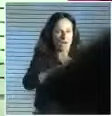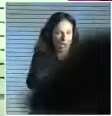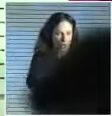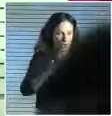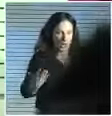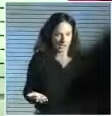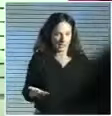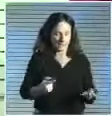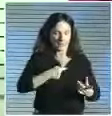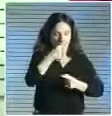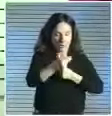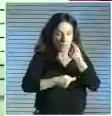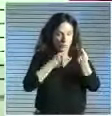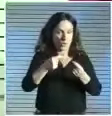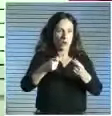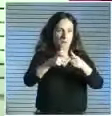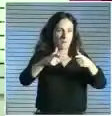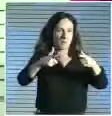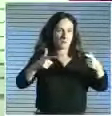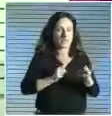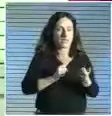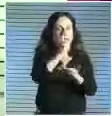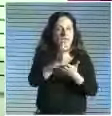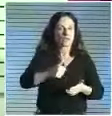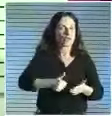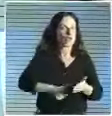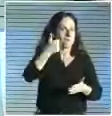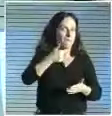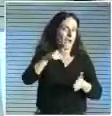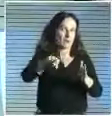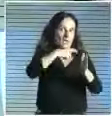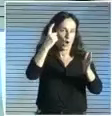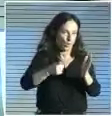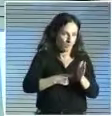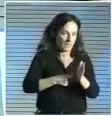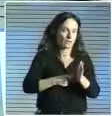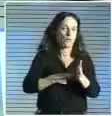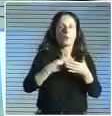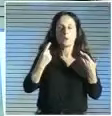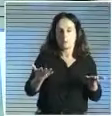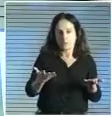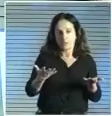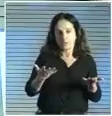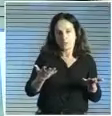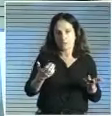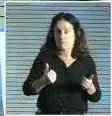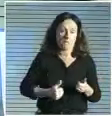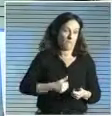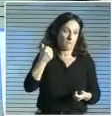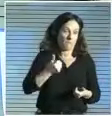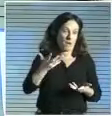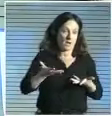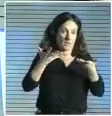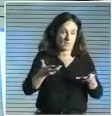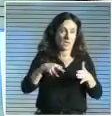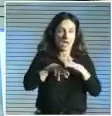will become increasingly available in the supply chain. So exciting. It's really exciting what's happening there. Glenn, Inge, very, yeah, very, very please. quick. Is